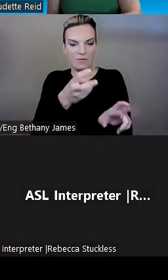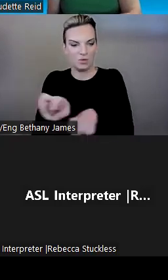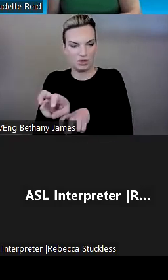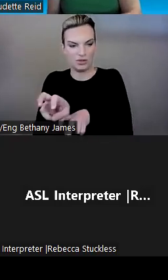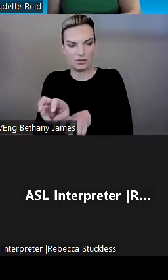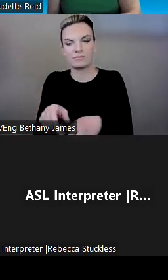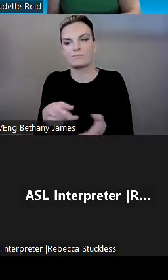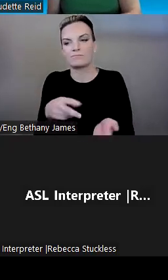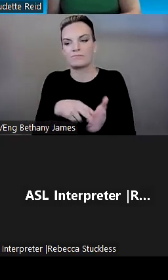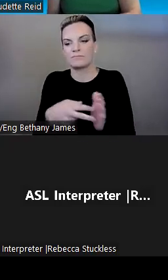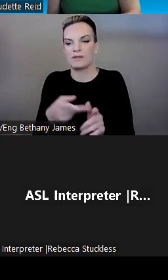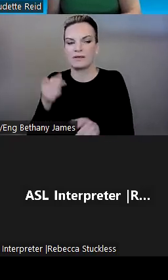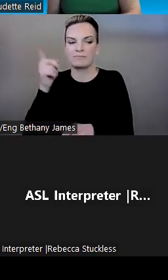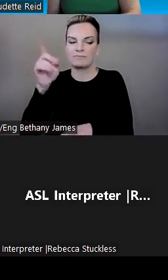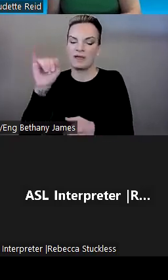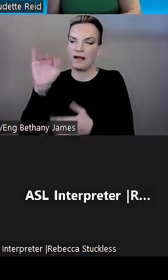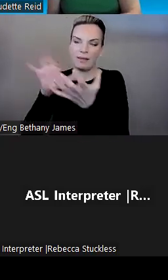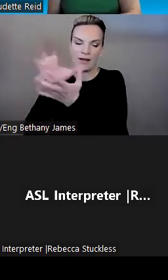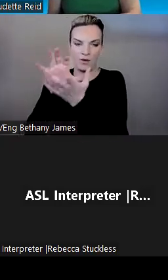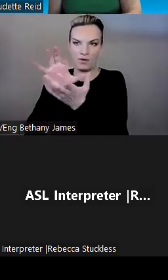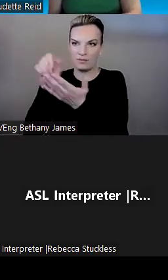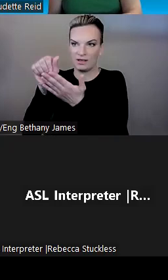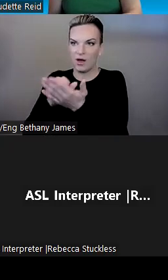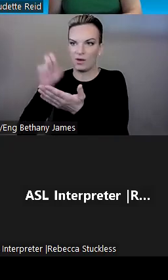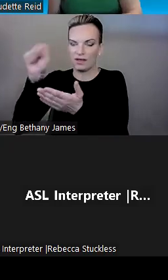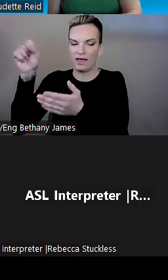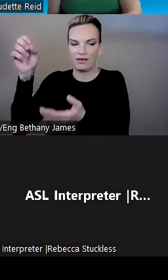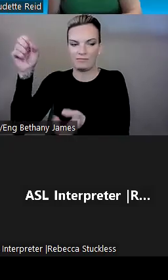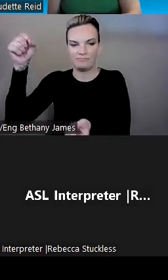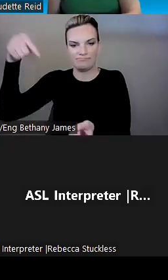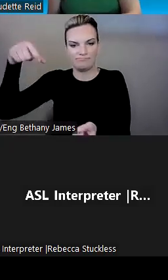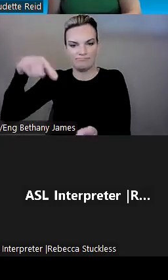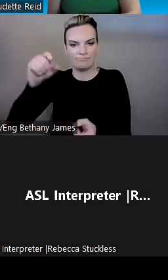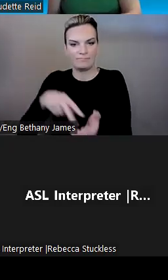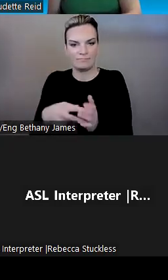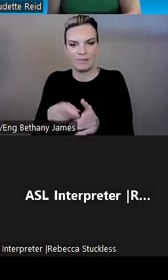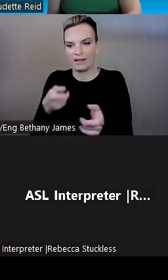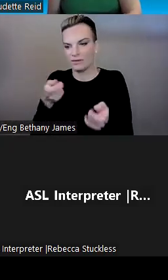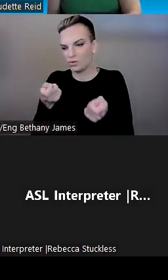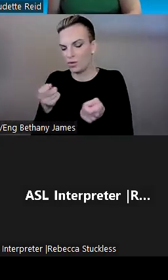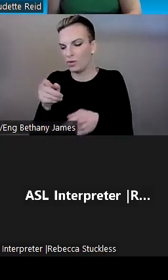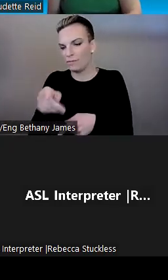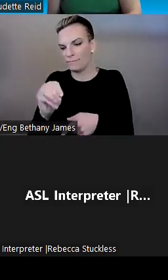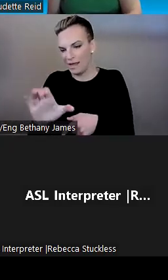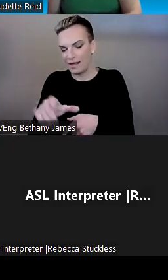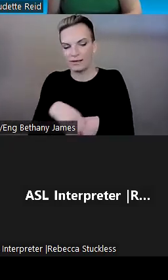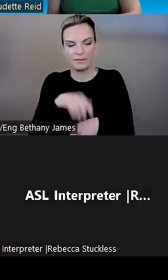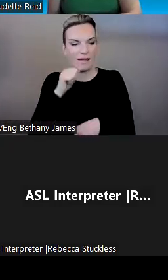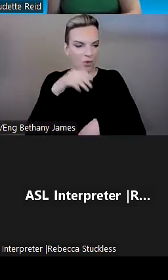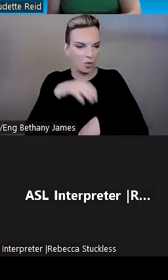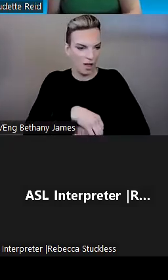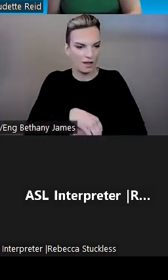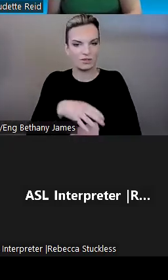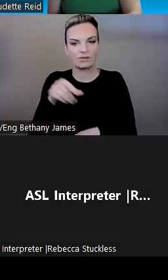your iCloud account. And that way you can control, using your phone, you can control your Mac, your Apple Watch, or your